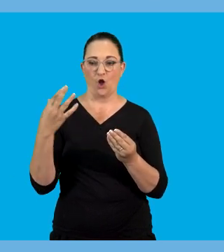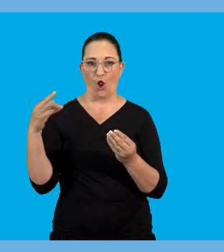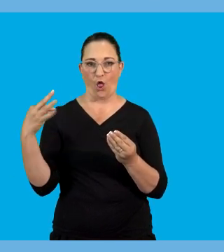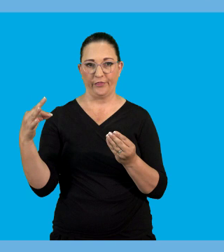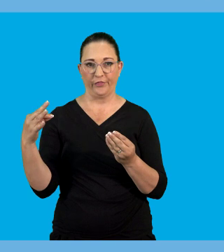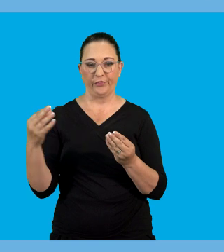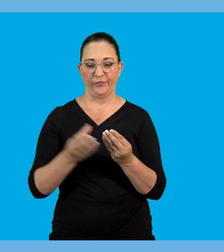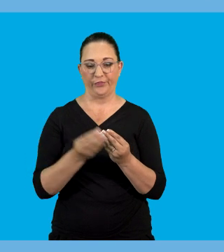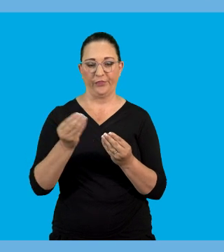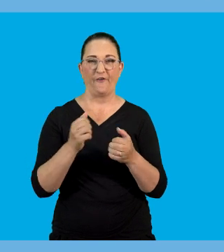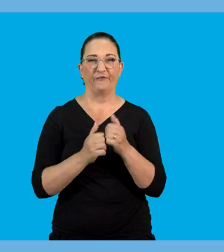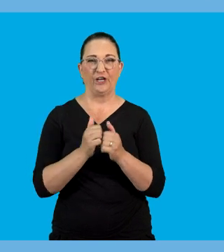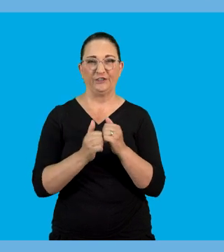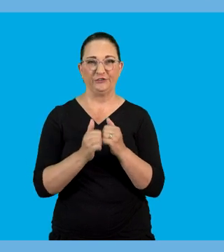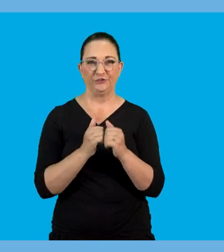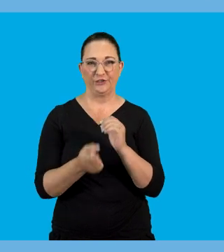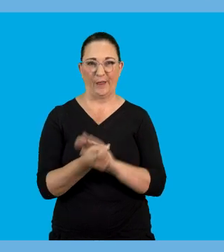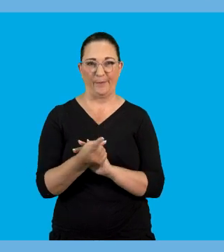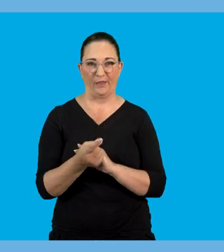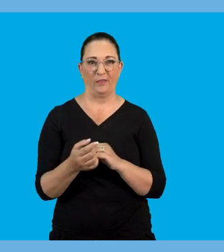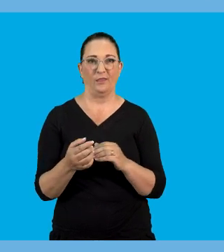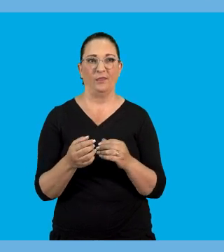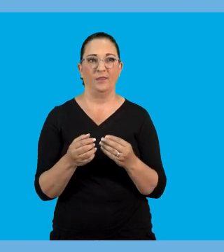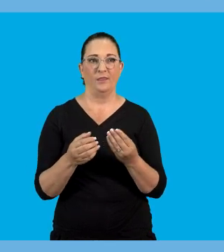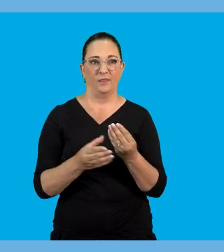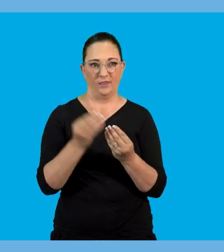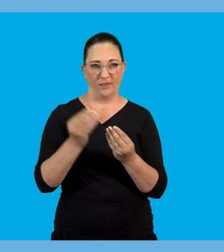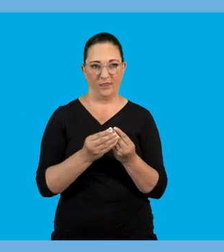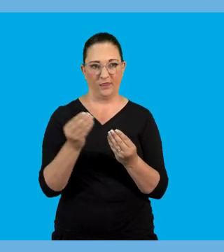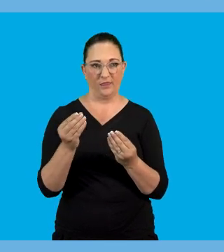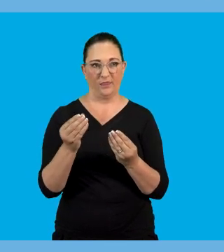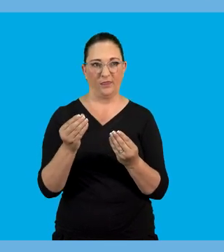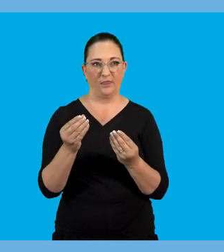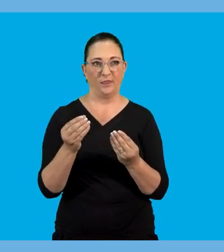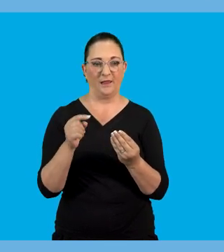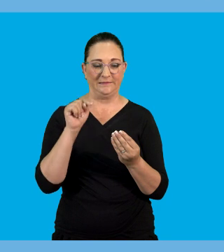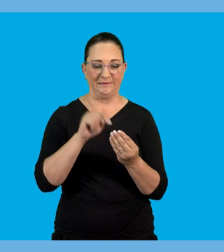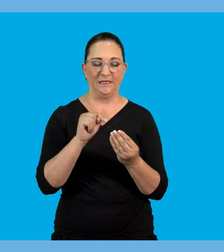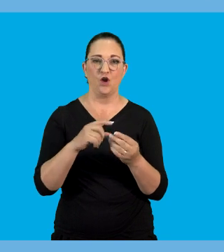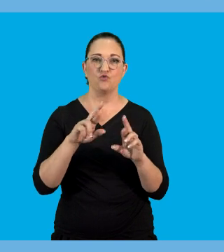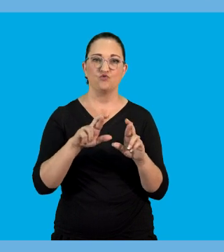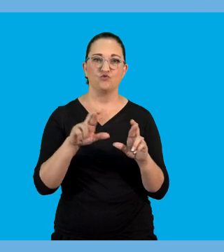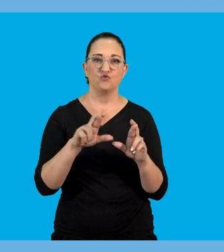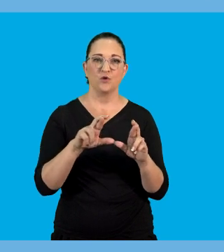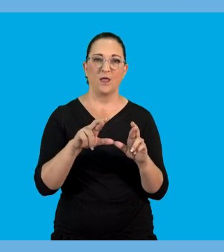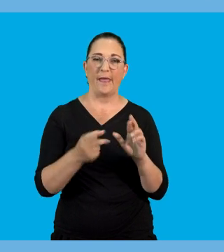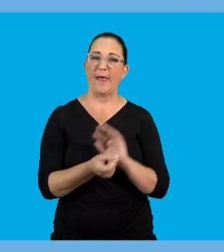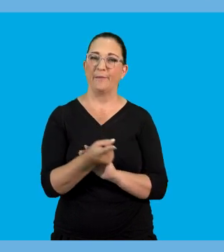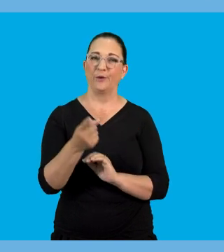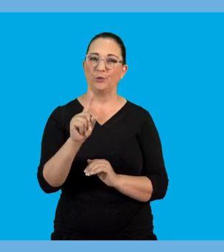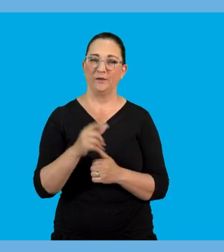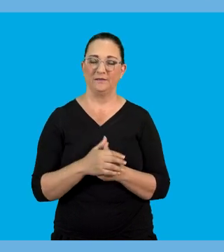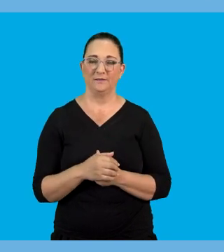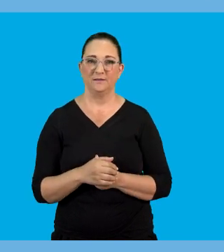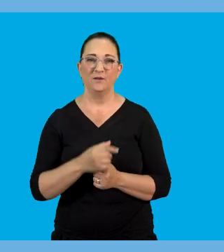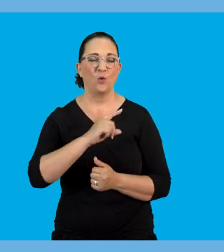one, that's what you call friction. So they have rubbed a ruler with a cloth, and we need to describe what is happening in this